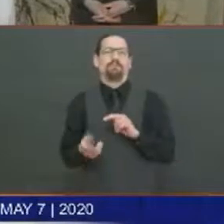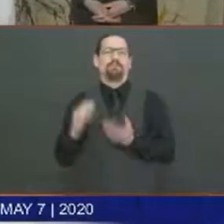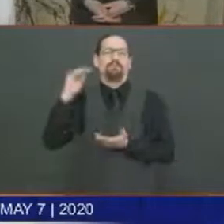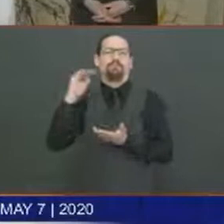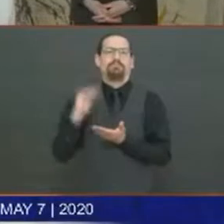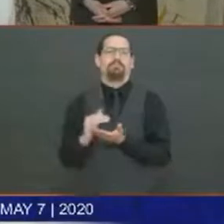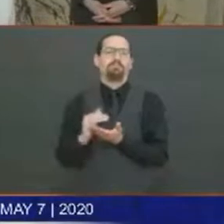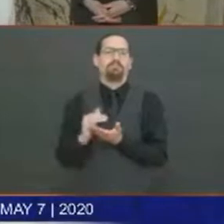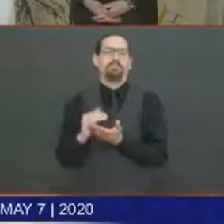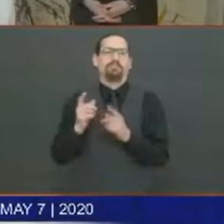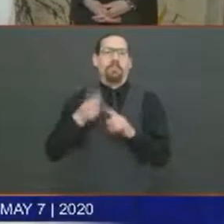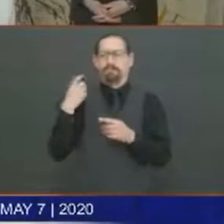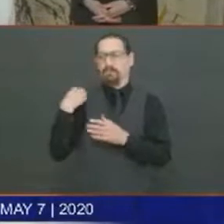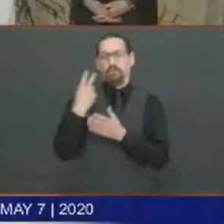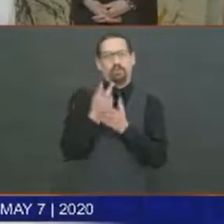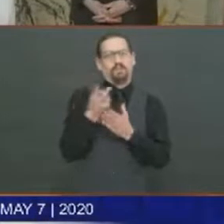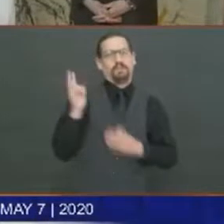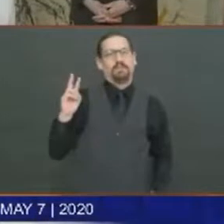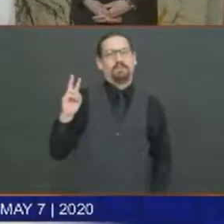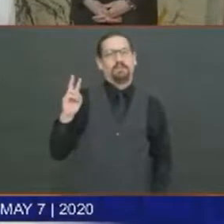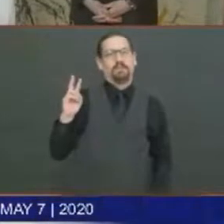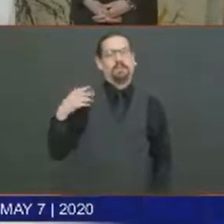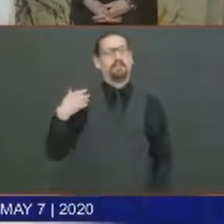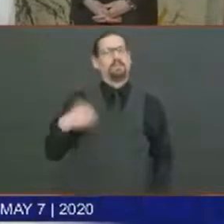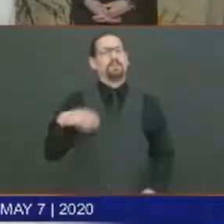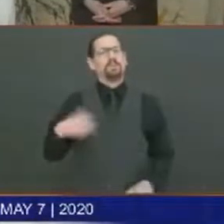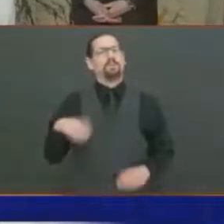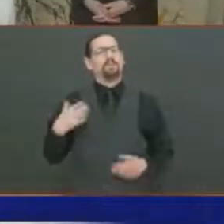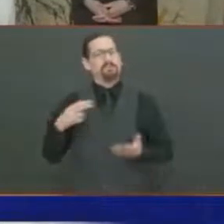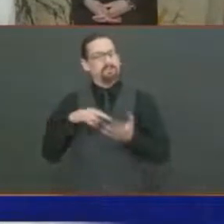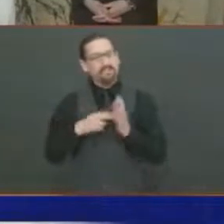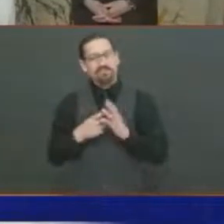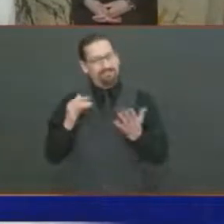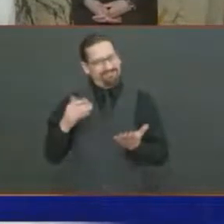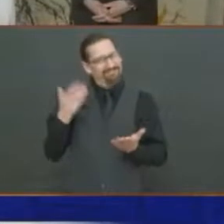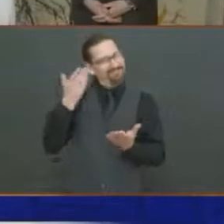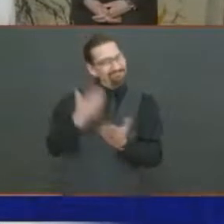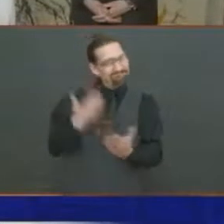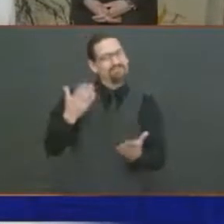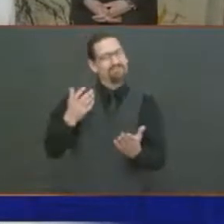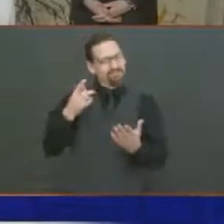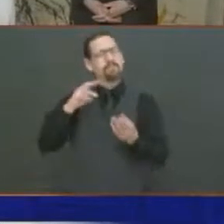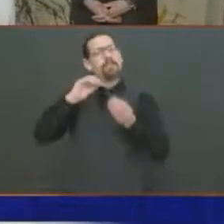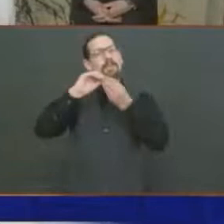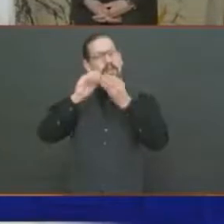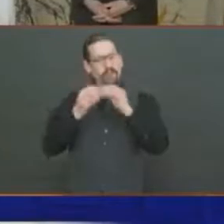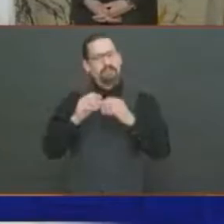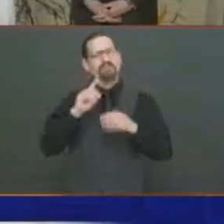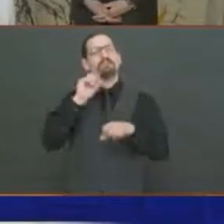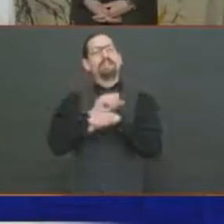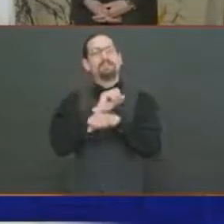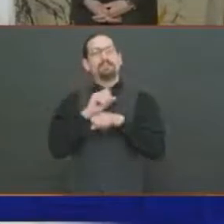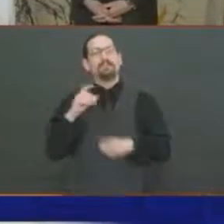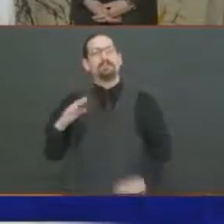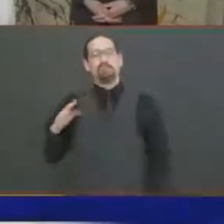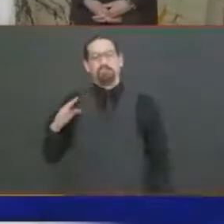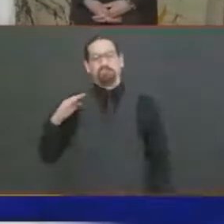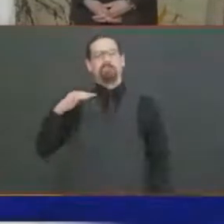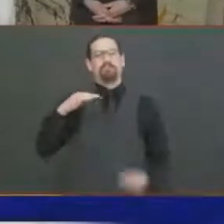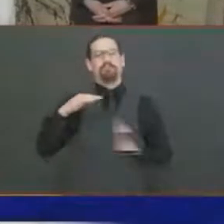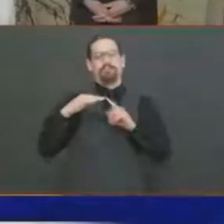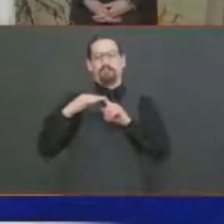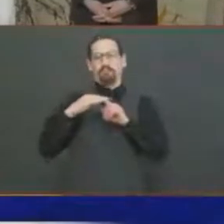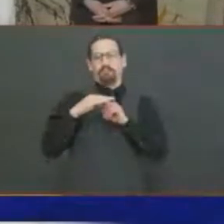days. So what that means is we're meeting both metrics on the declining trend in cases and the flat